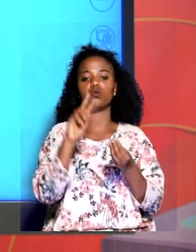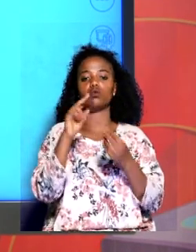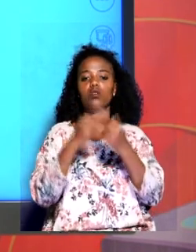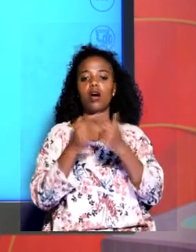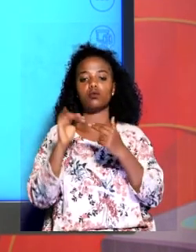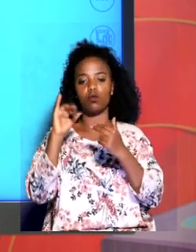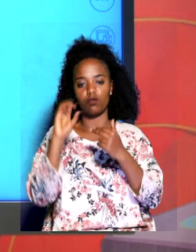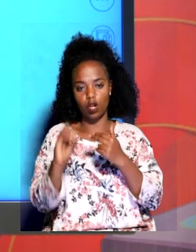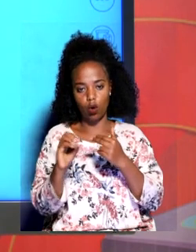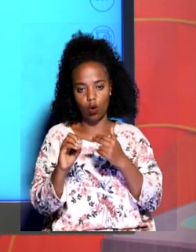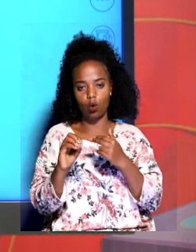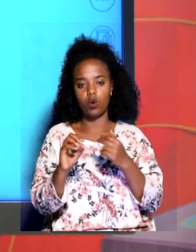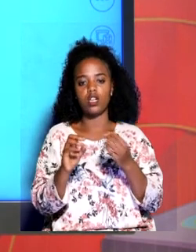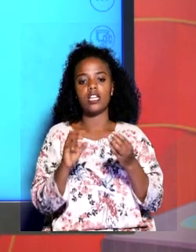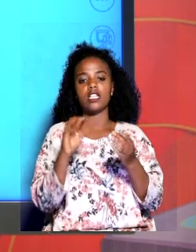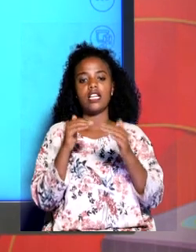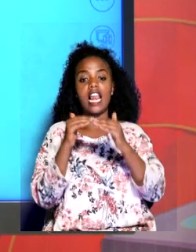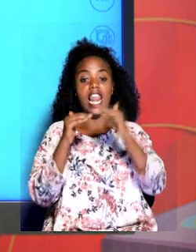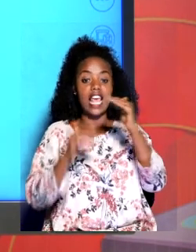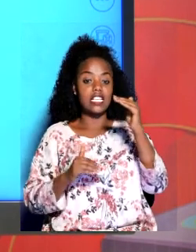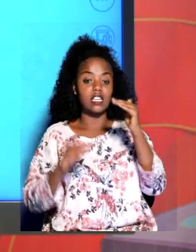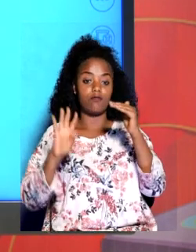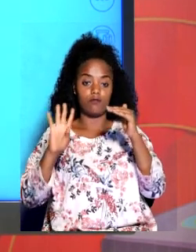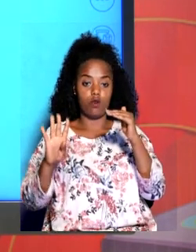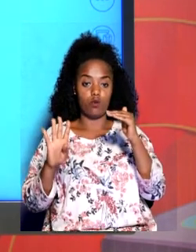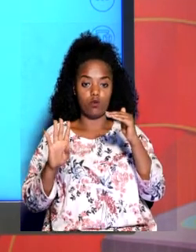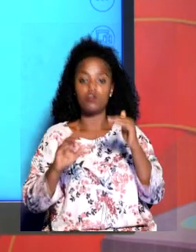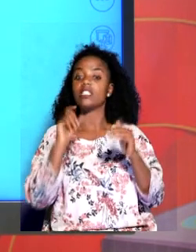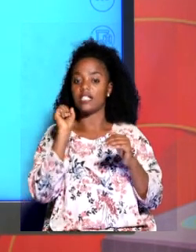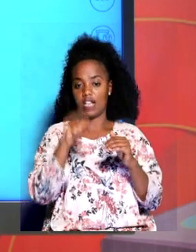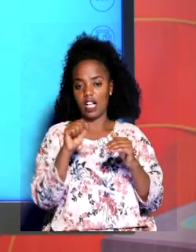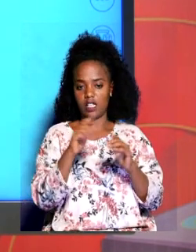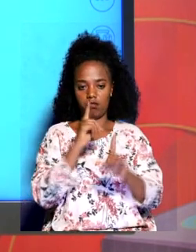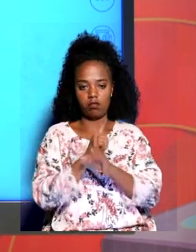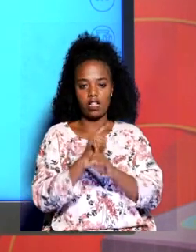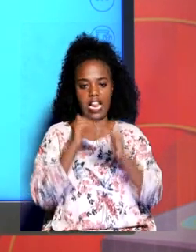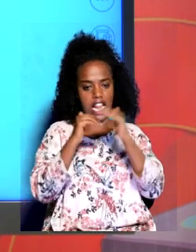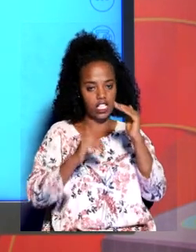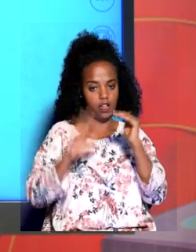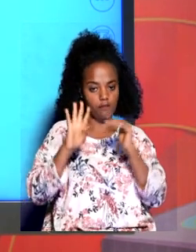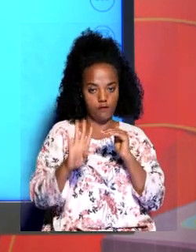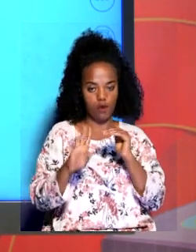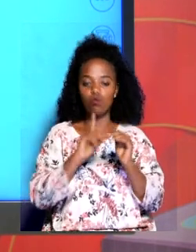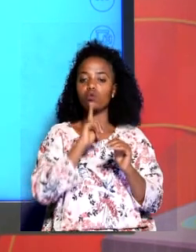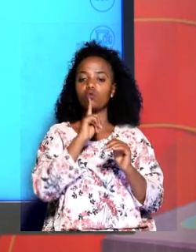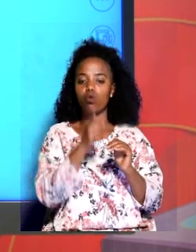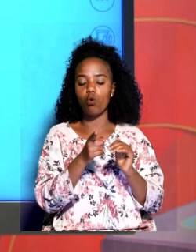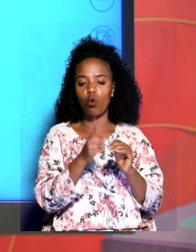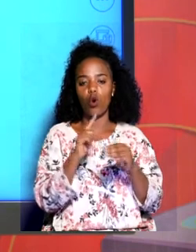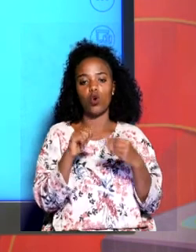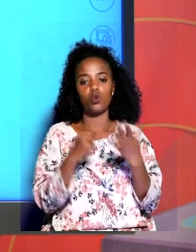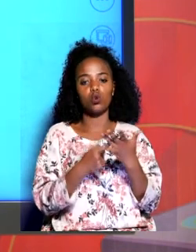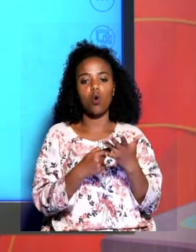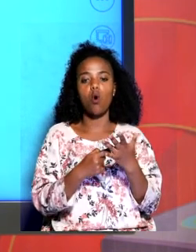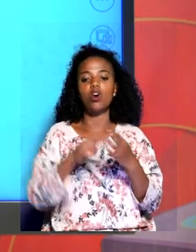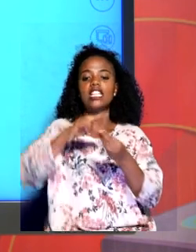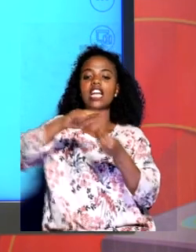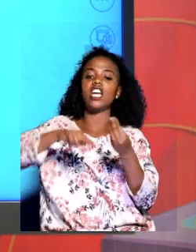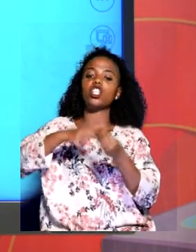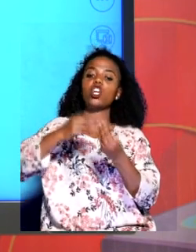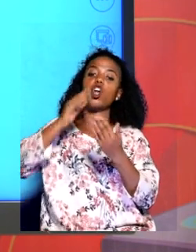is 0. 0 plus 0 is 0 is less than 4. Yes, it is less than 4. It makes true. So the region will